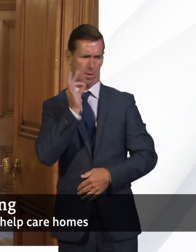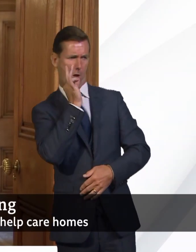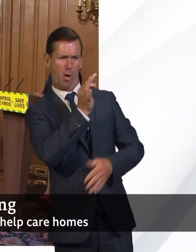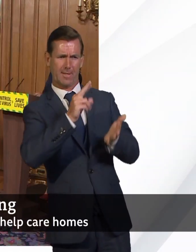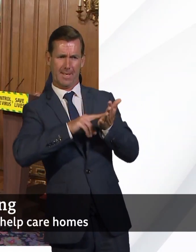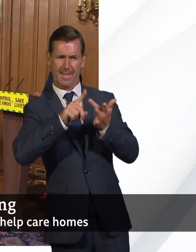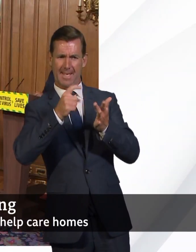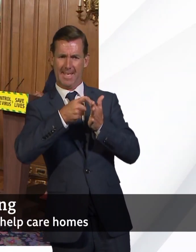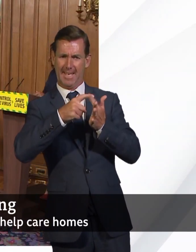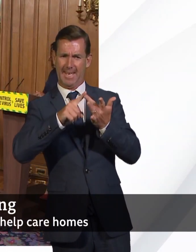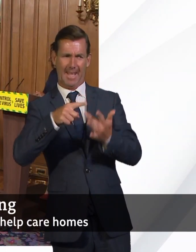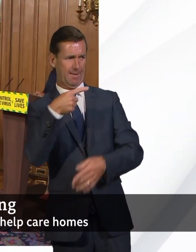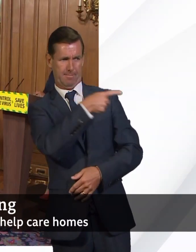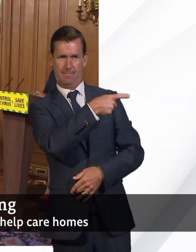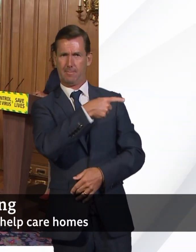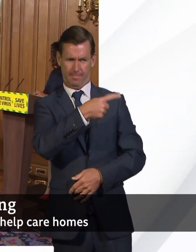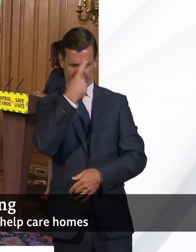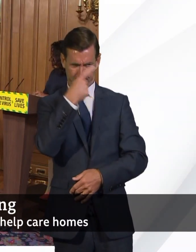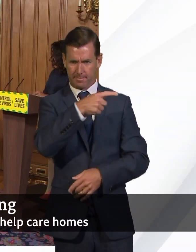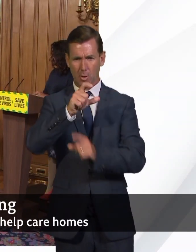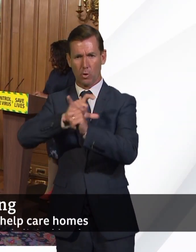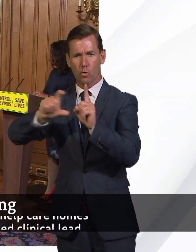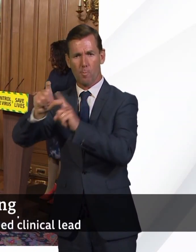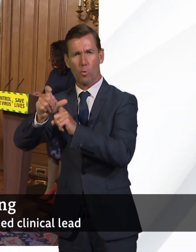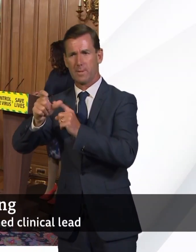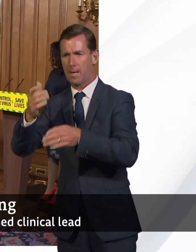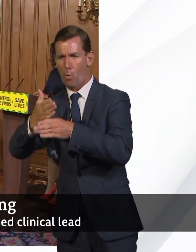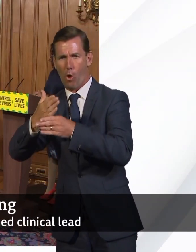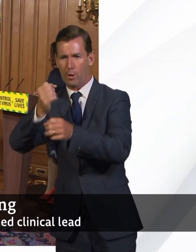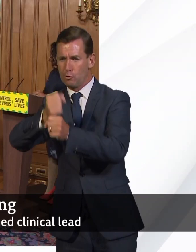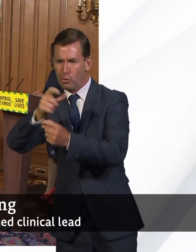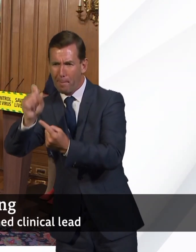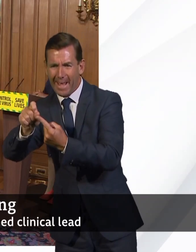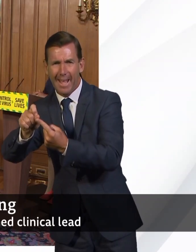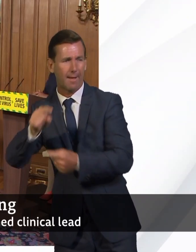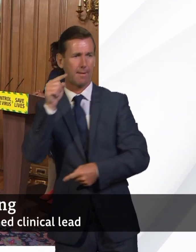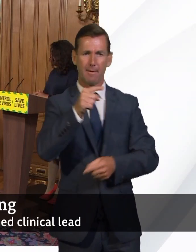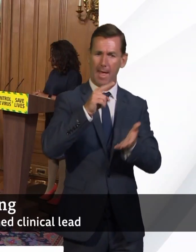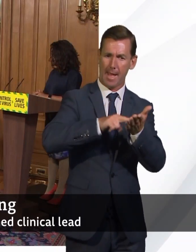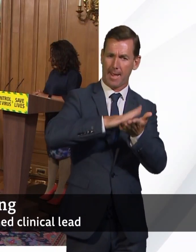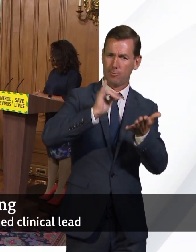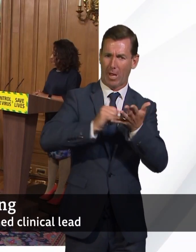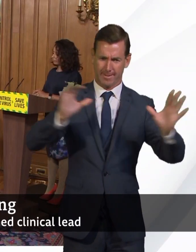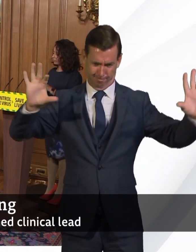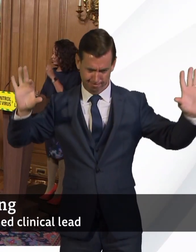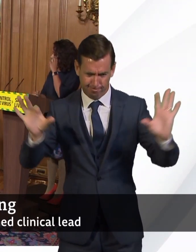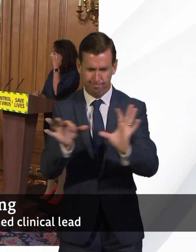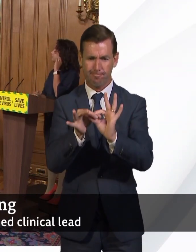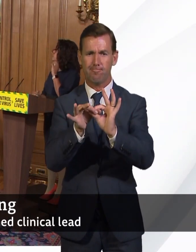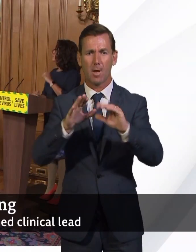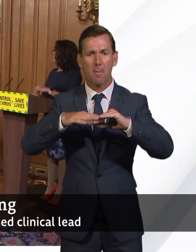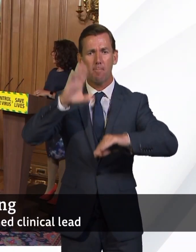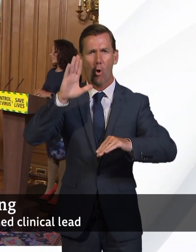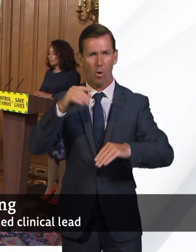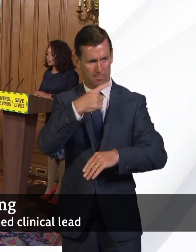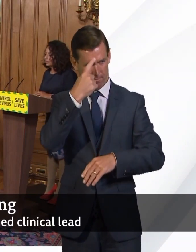comment on this strengthening of the link between the NHS and in particular GPs and care homes to make sure that we get that support, that clinical support in